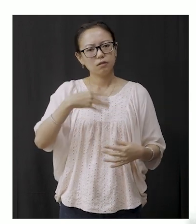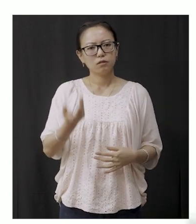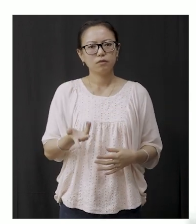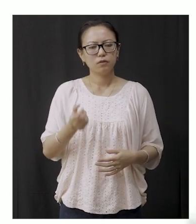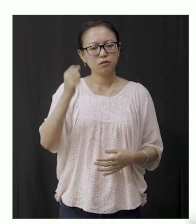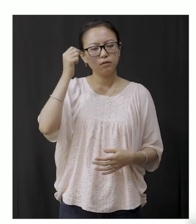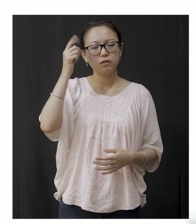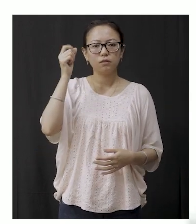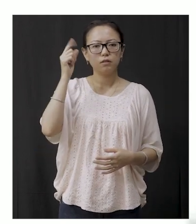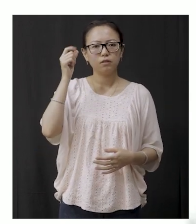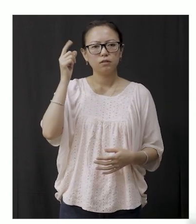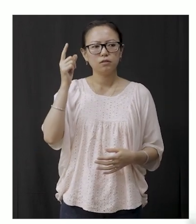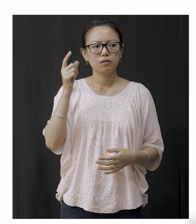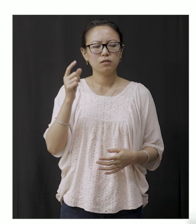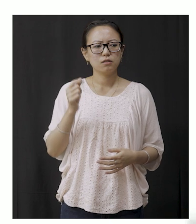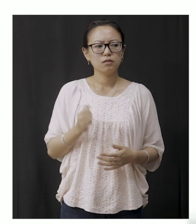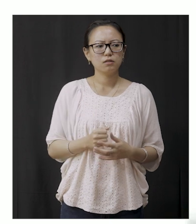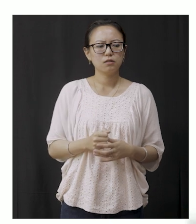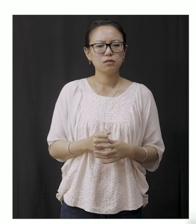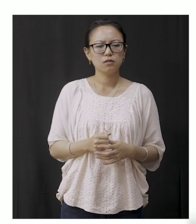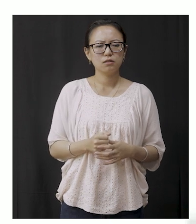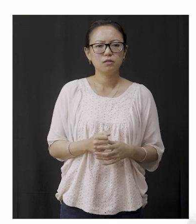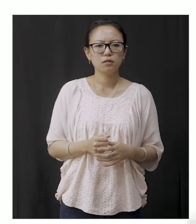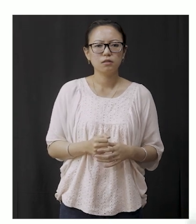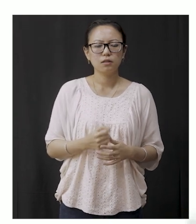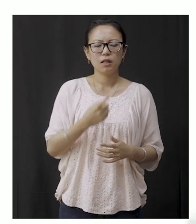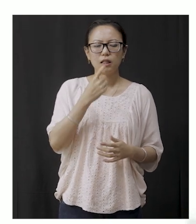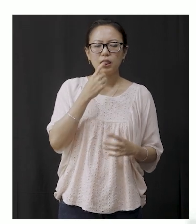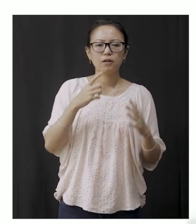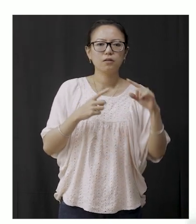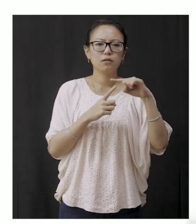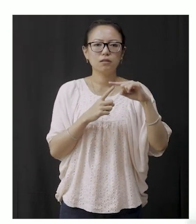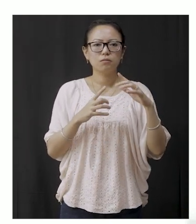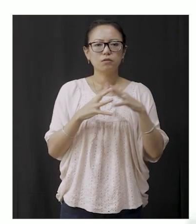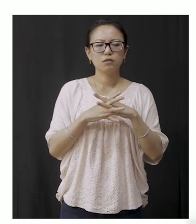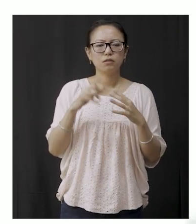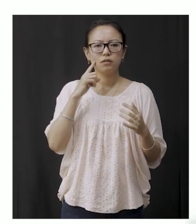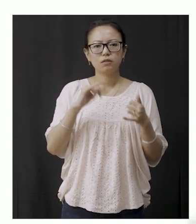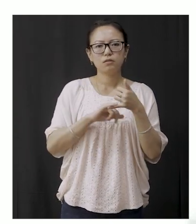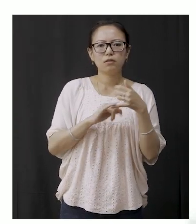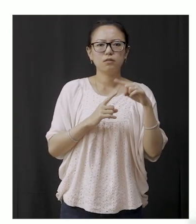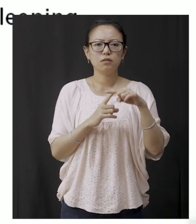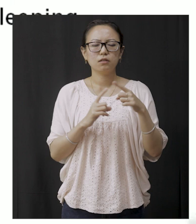and we will also learn how to read tongue twister with good speed.